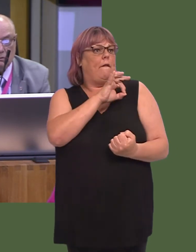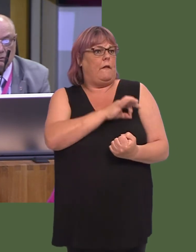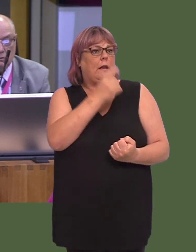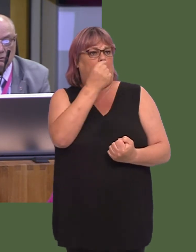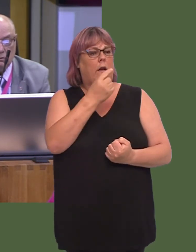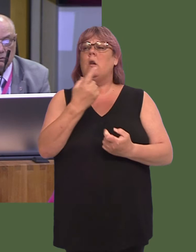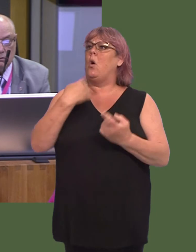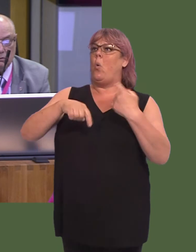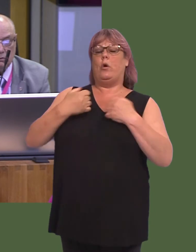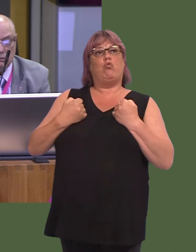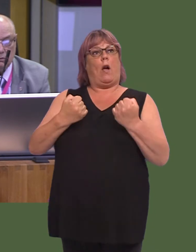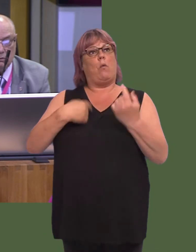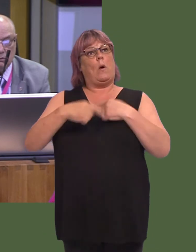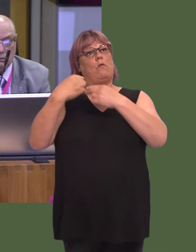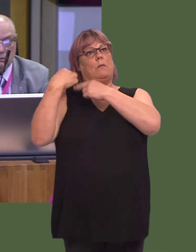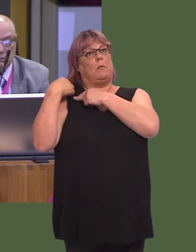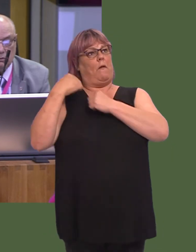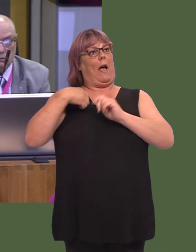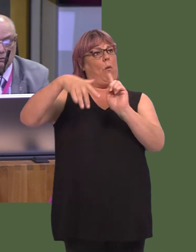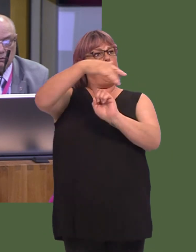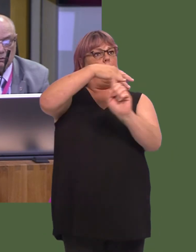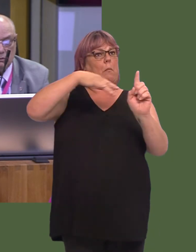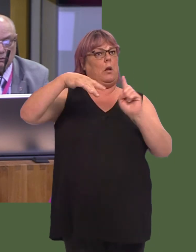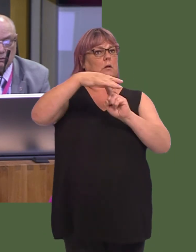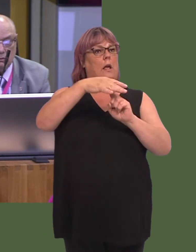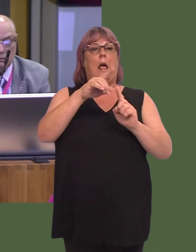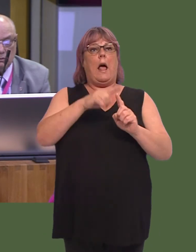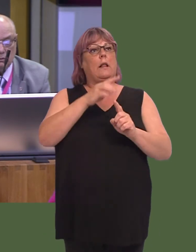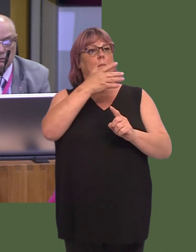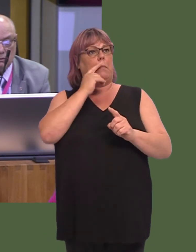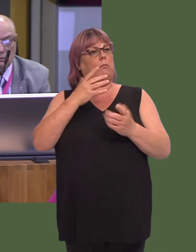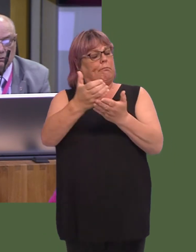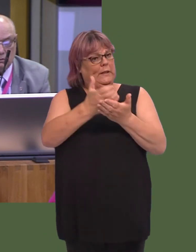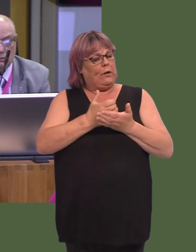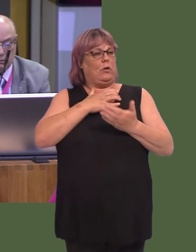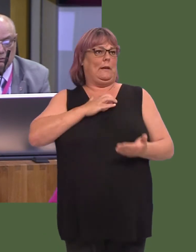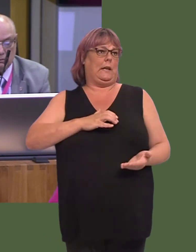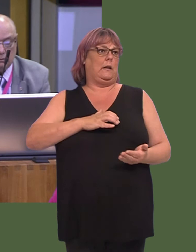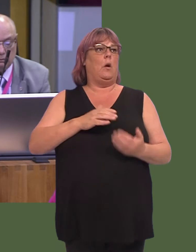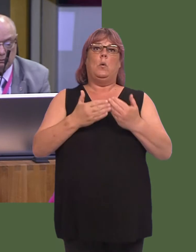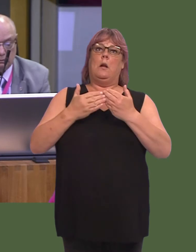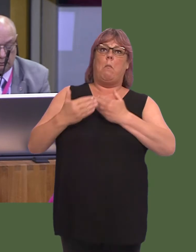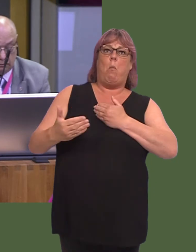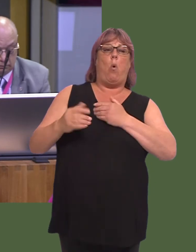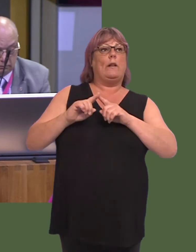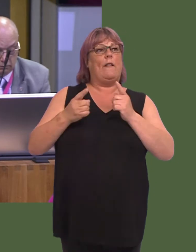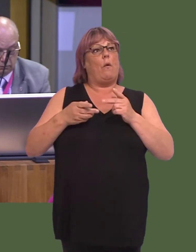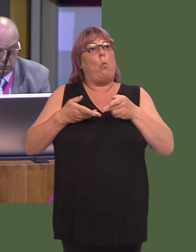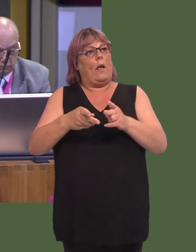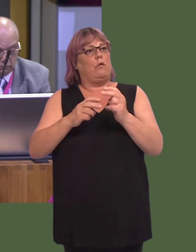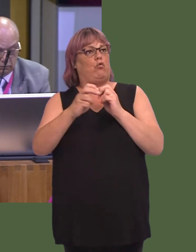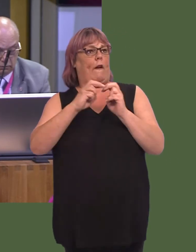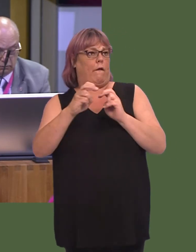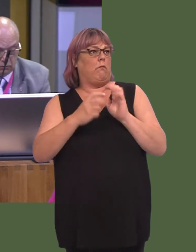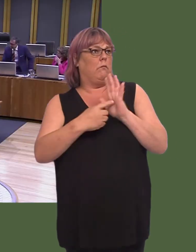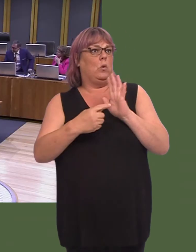environment. When we drive cars, we have to be responsible for that, and the pedestrian needs greater protection, and we need to shift to more